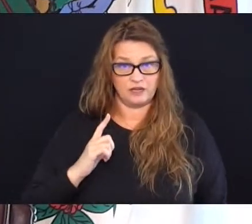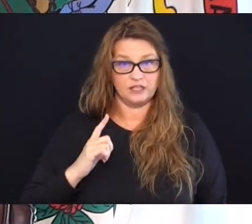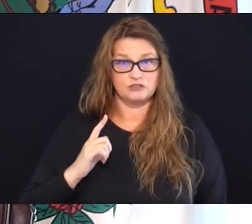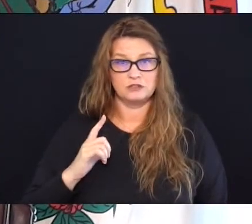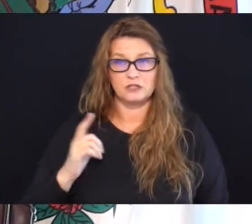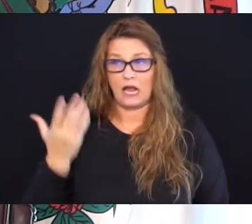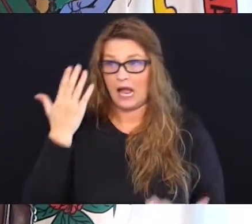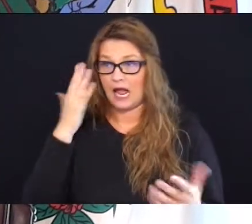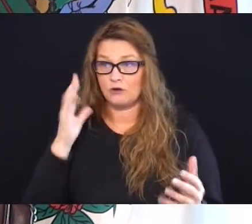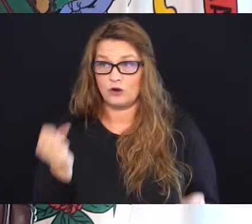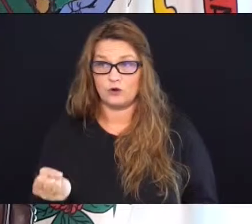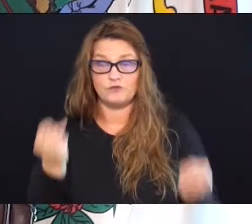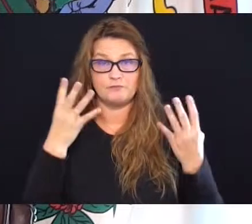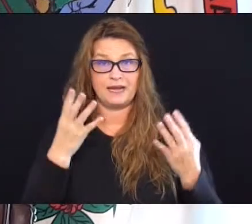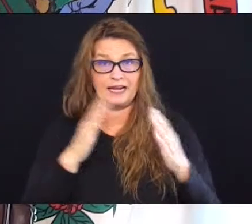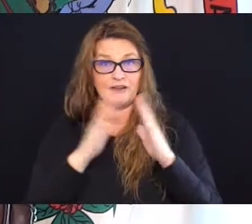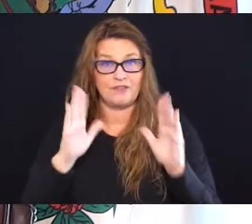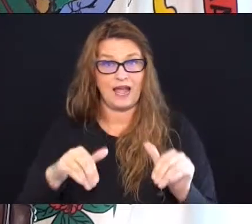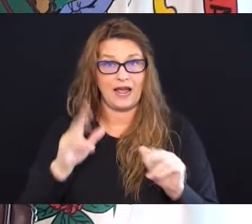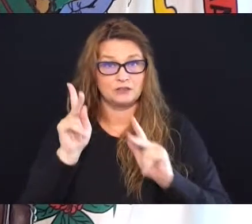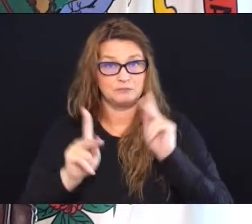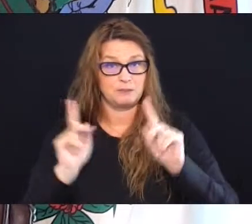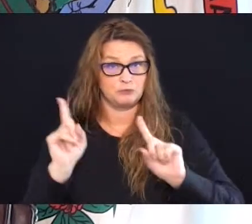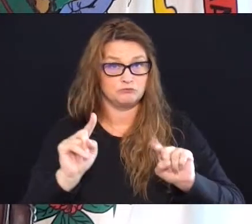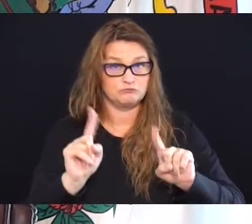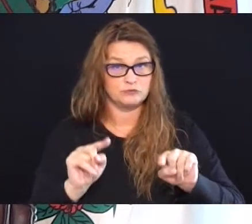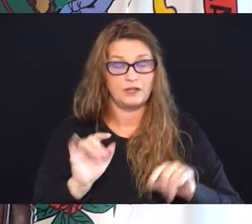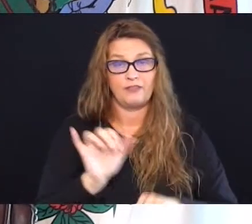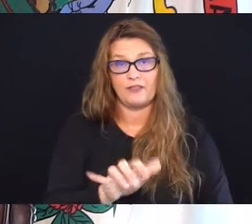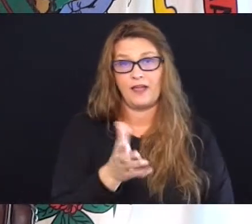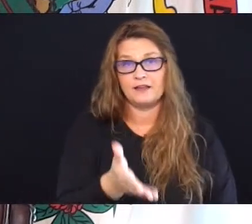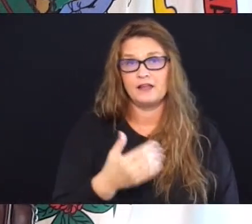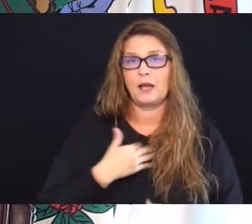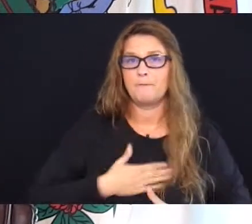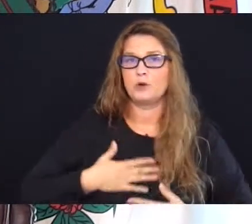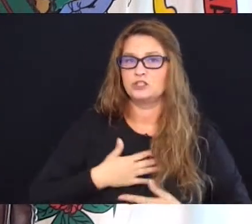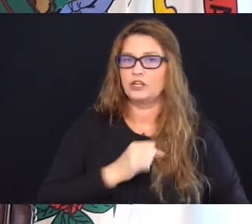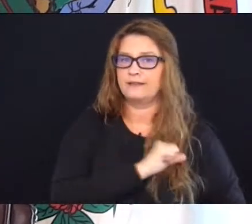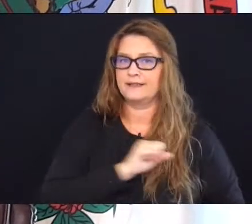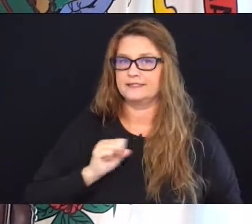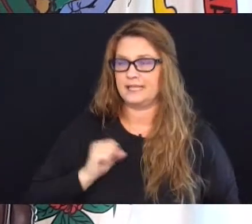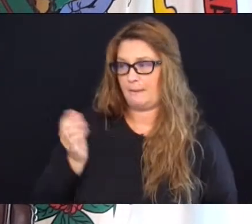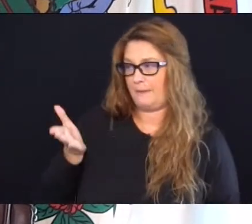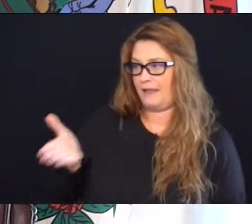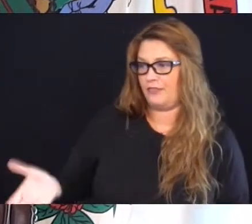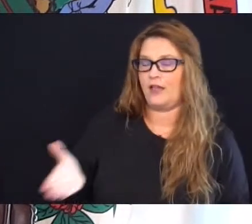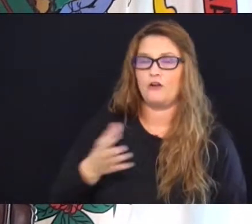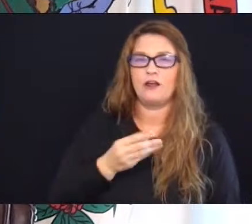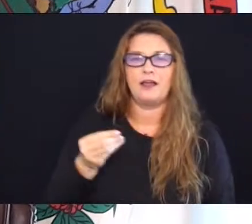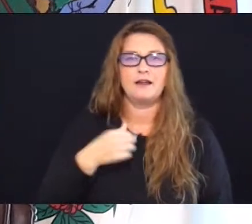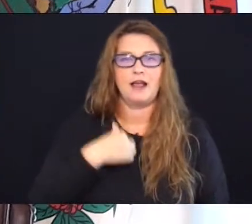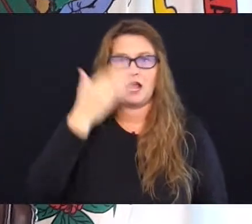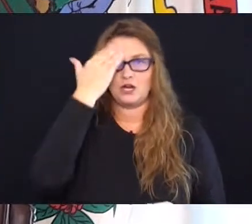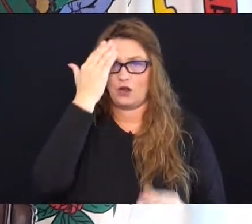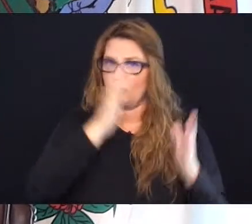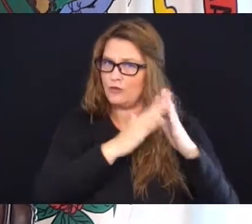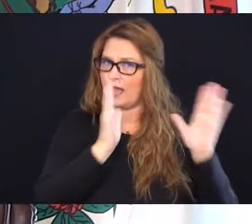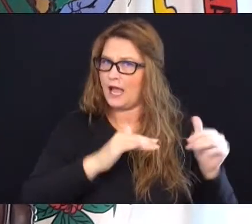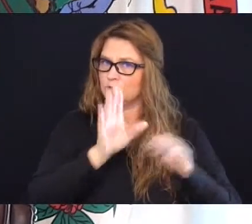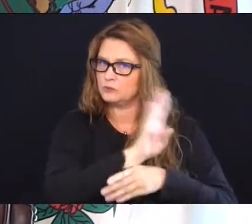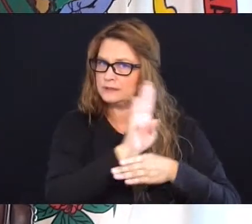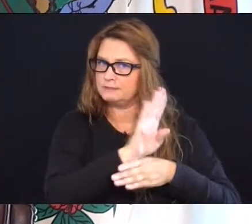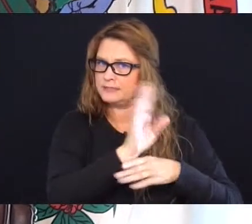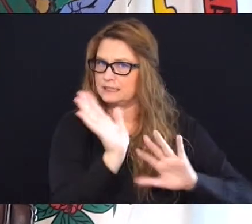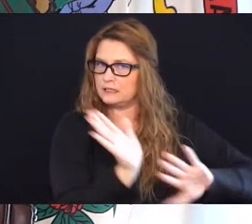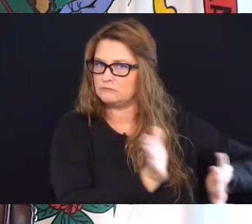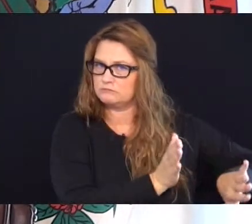the House members were in attendance, but I really do appreciate the Senate for coming, and I know the House was tied up, and,